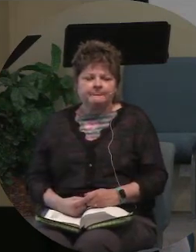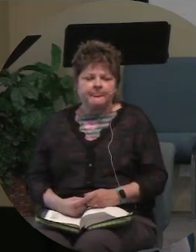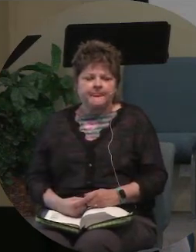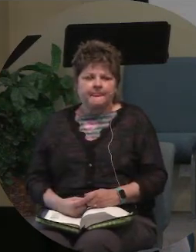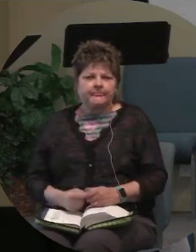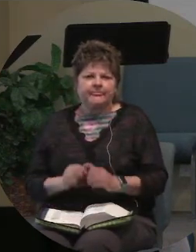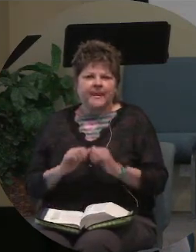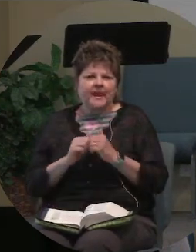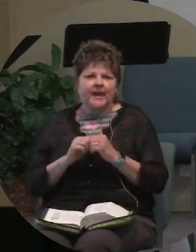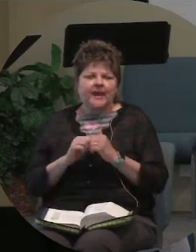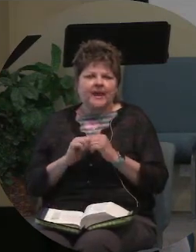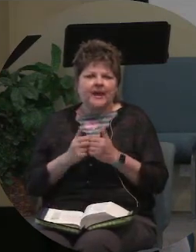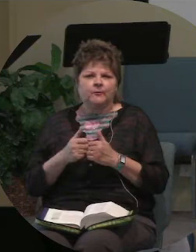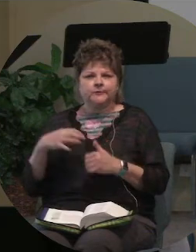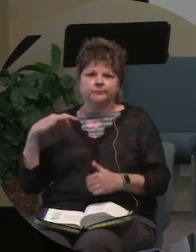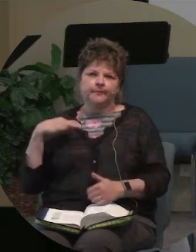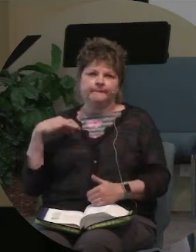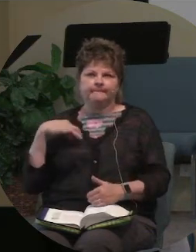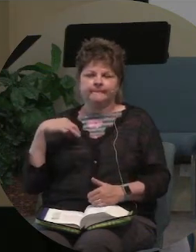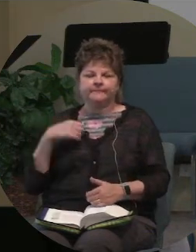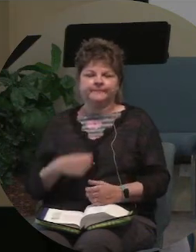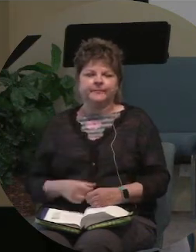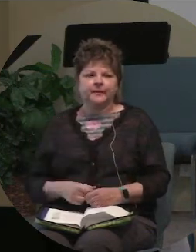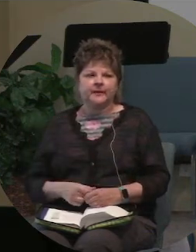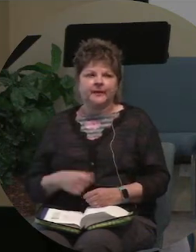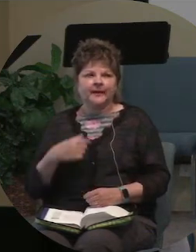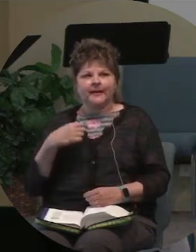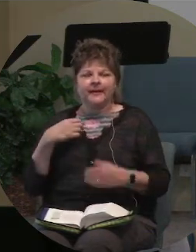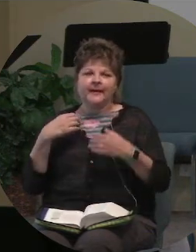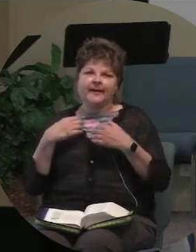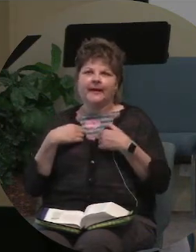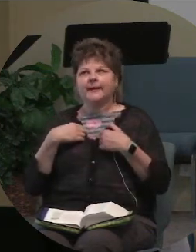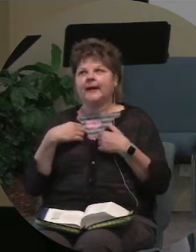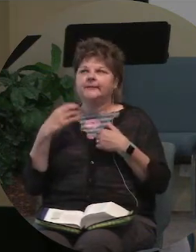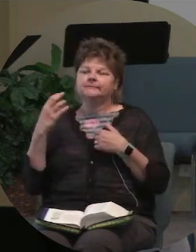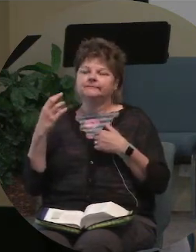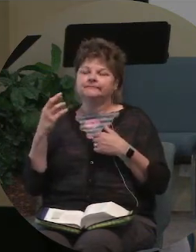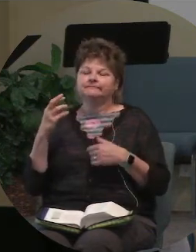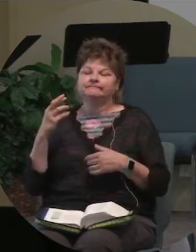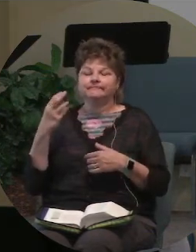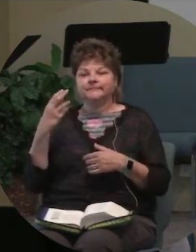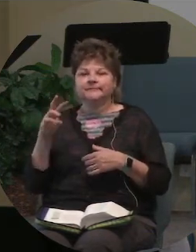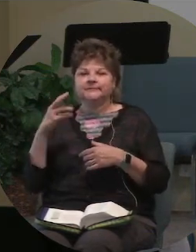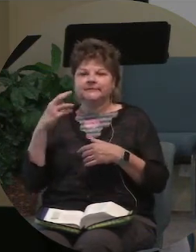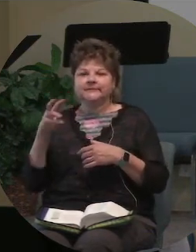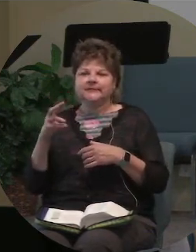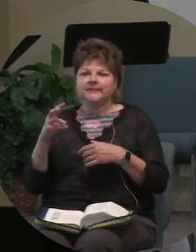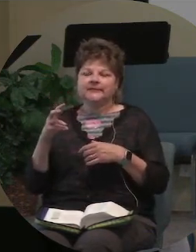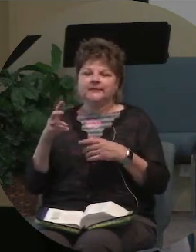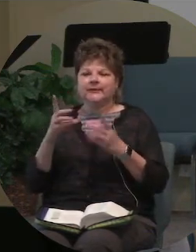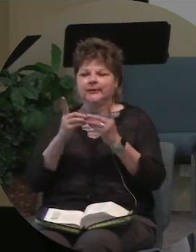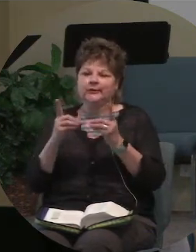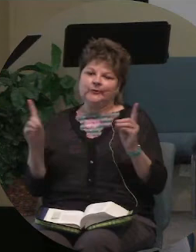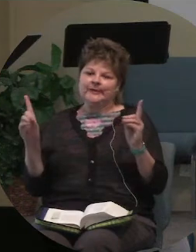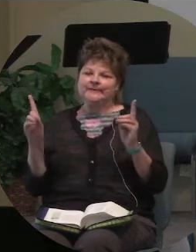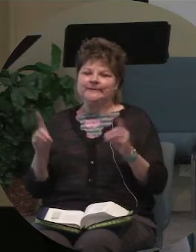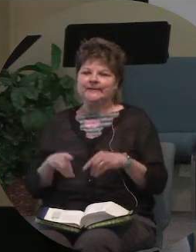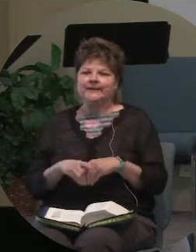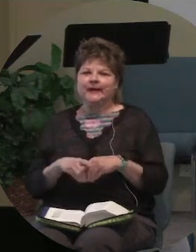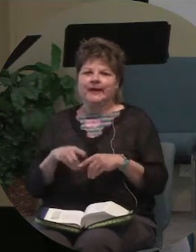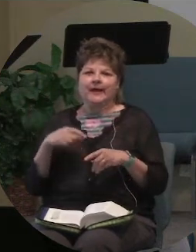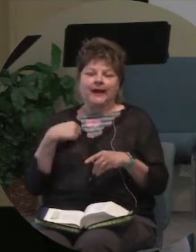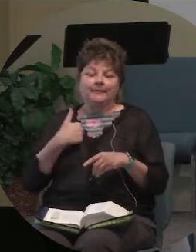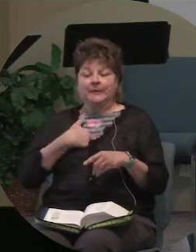how would you take credit for it? I got 16 doctorates. I got everything. I did it